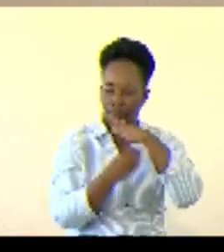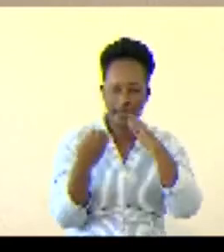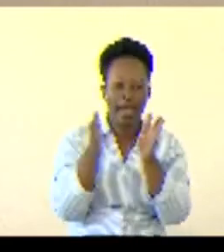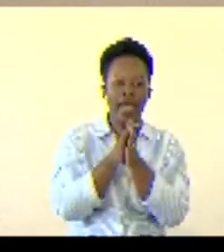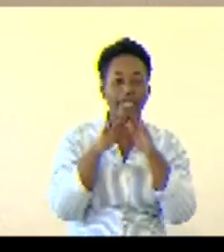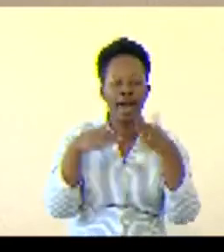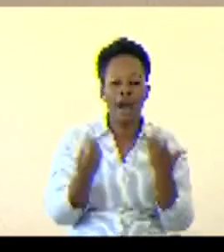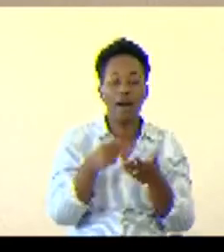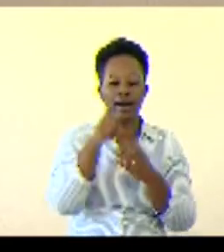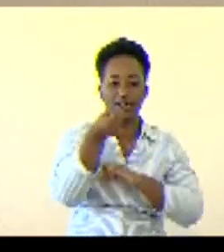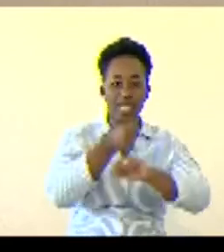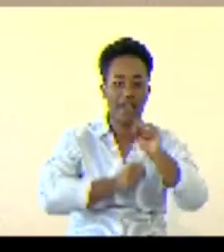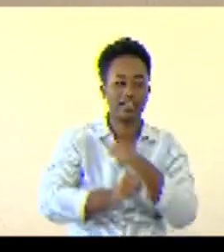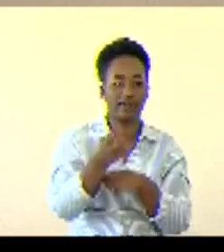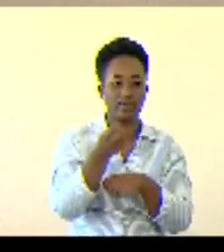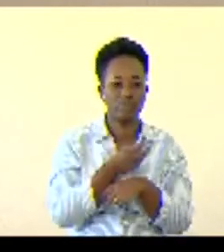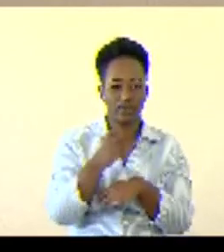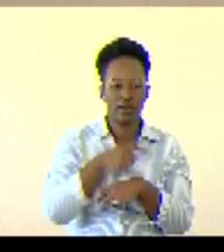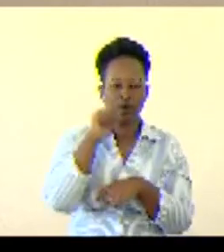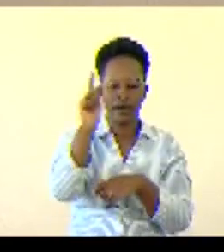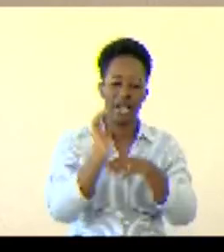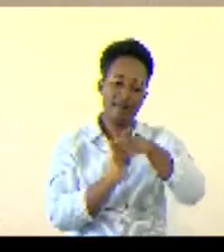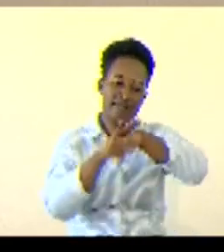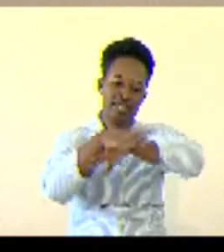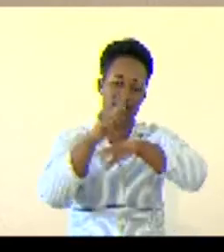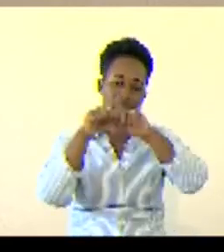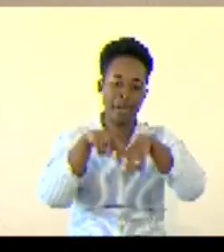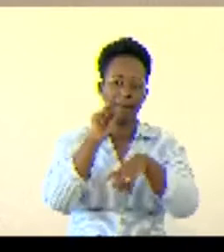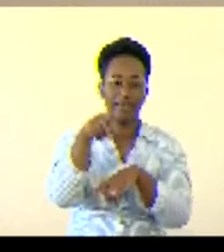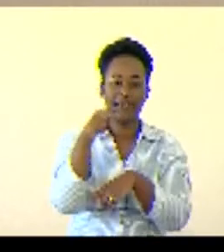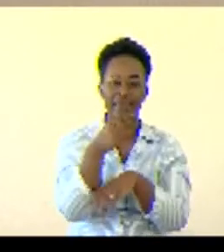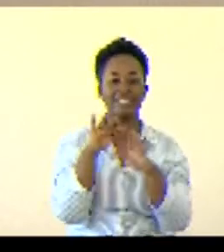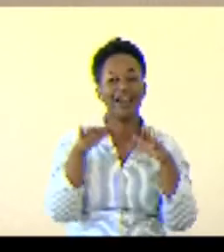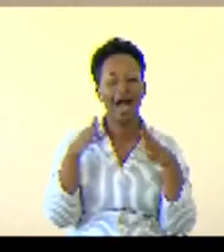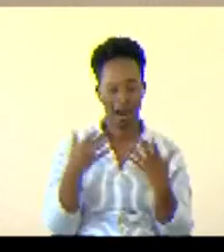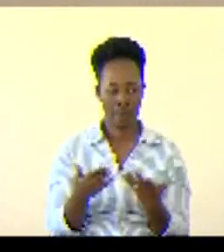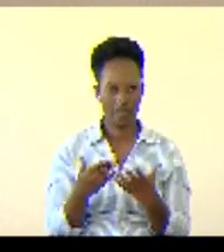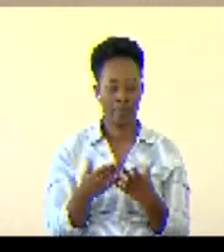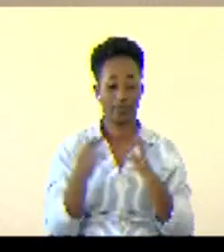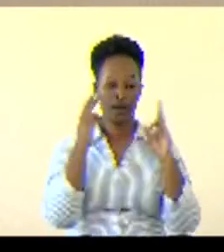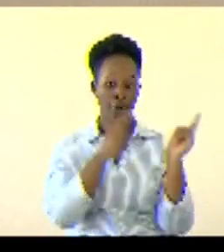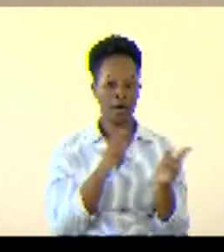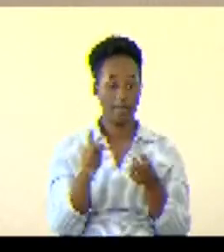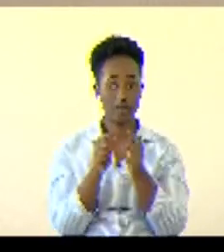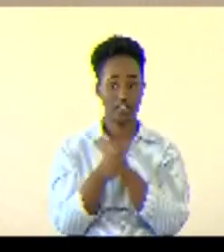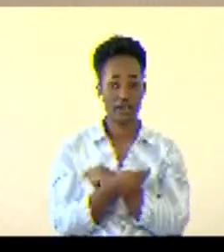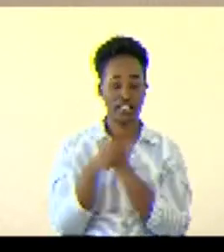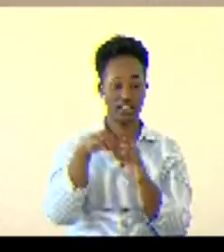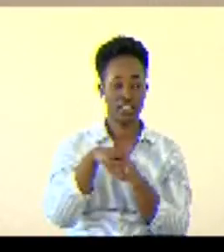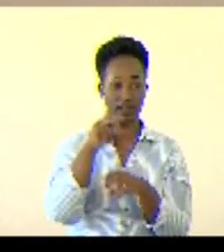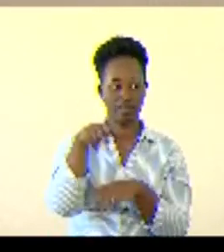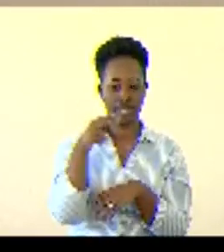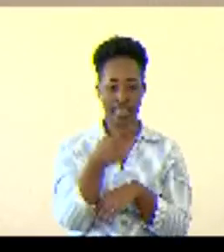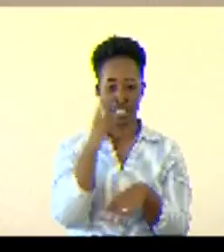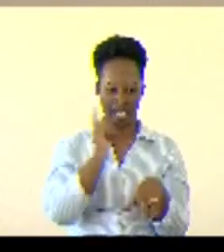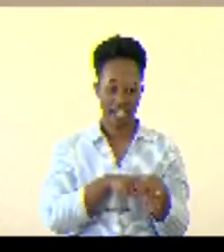these active transport are going to be affected by pH? Abnormal change in pH, when there is a change